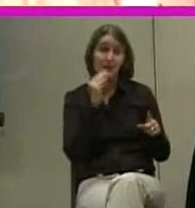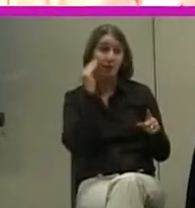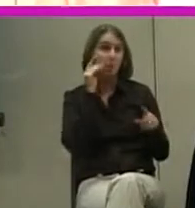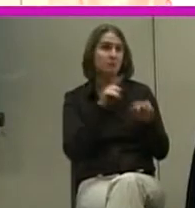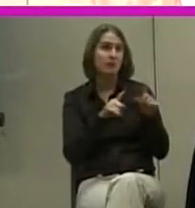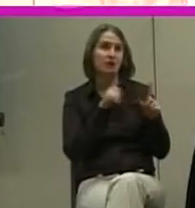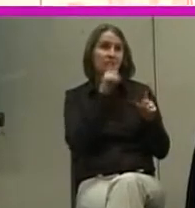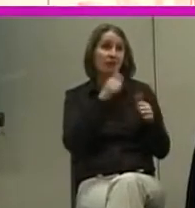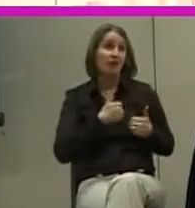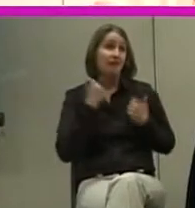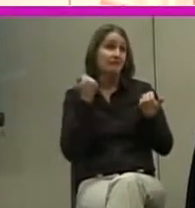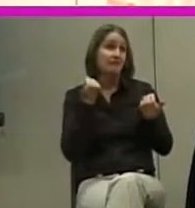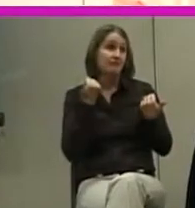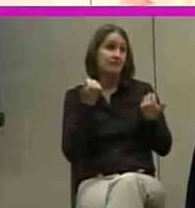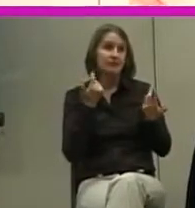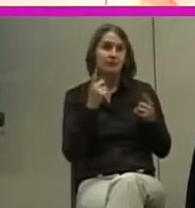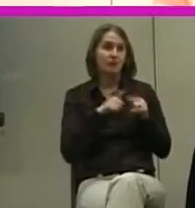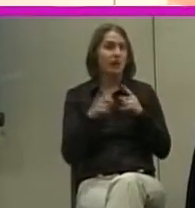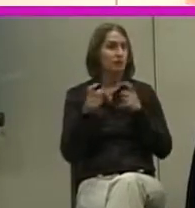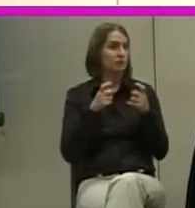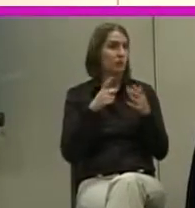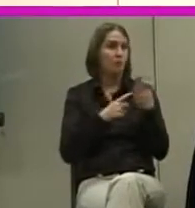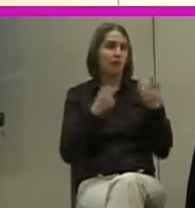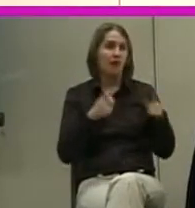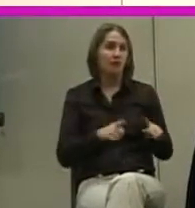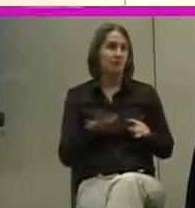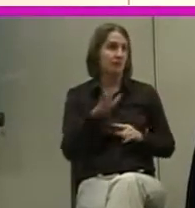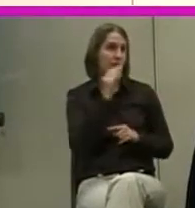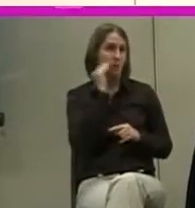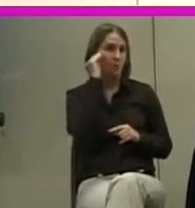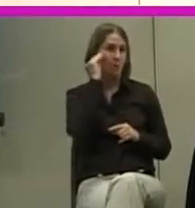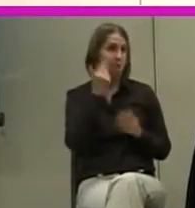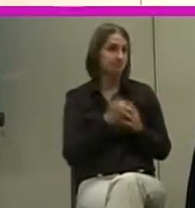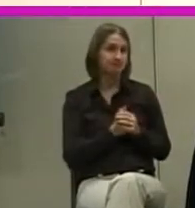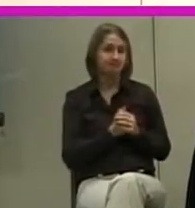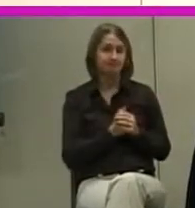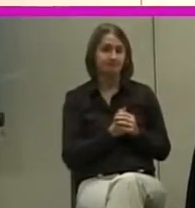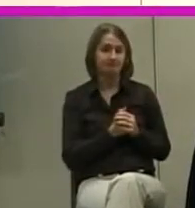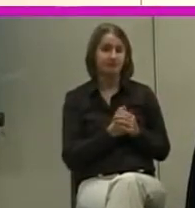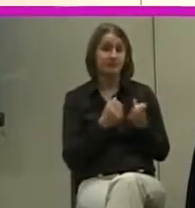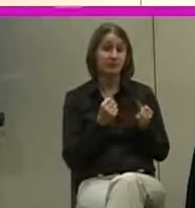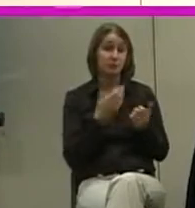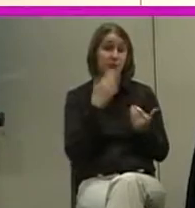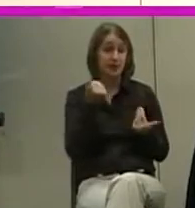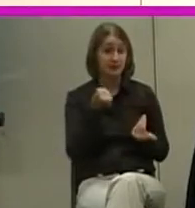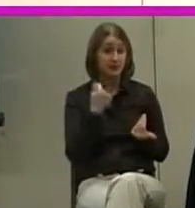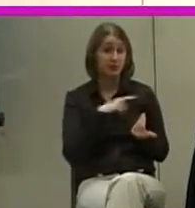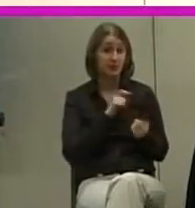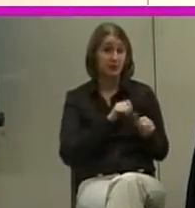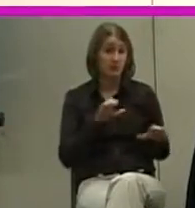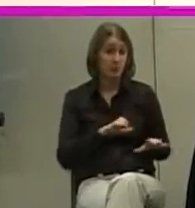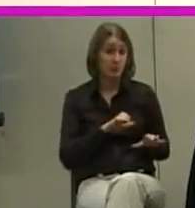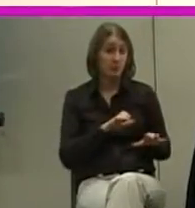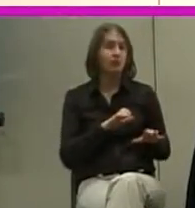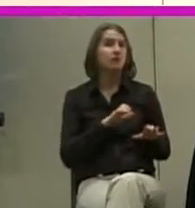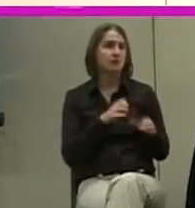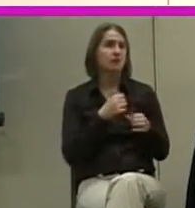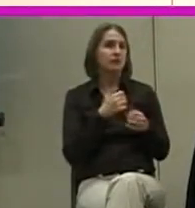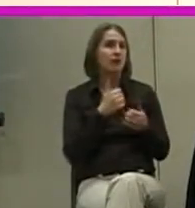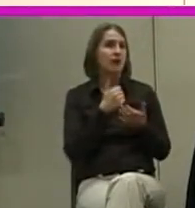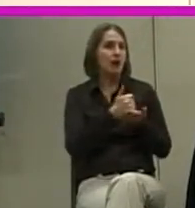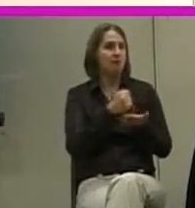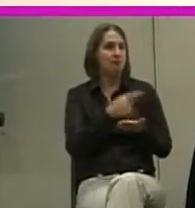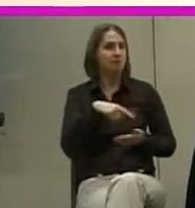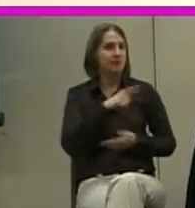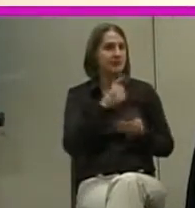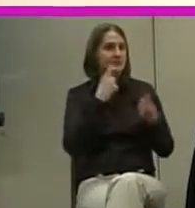reality is you don't have any control over any of the contingencies at home, so the best we can hope for is that we can make them be successful enough here that it